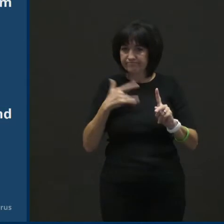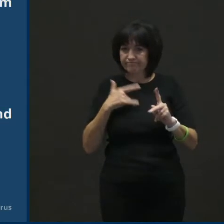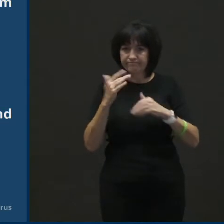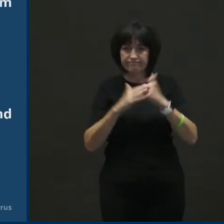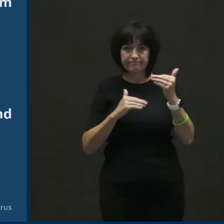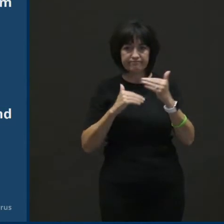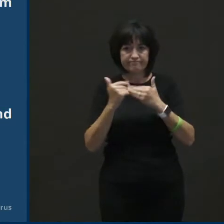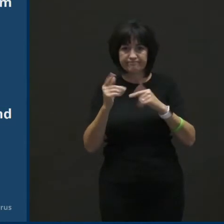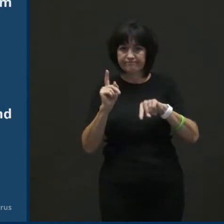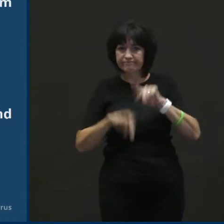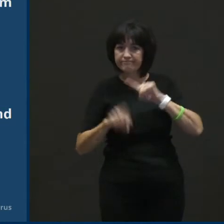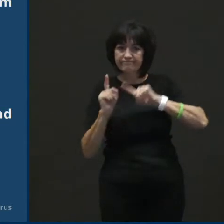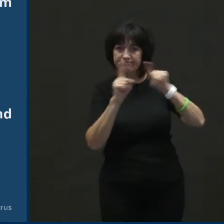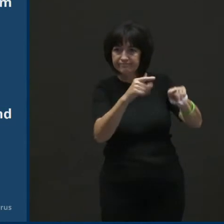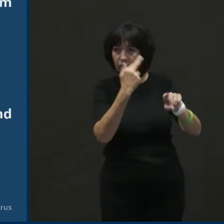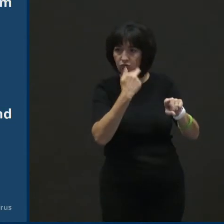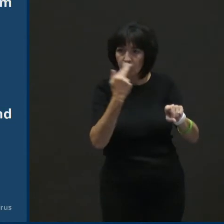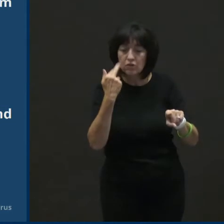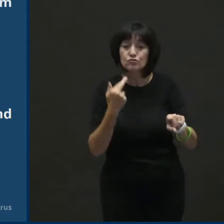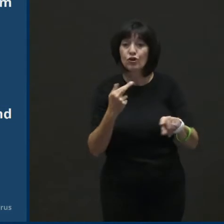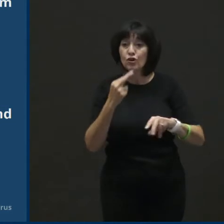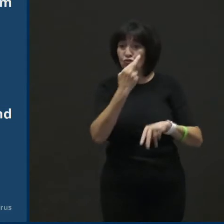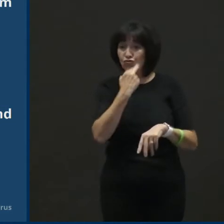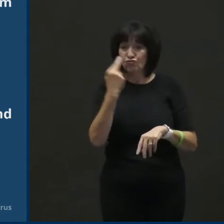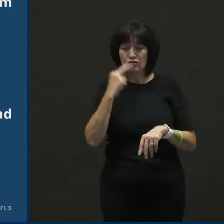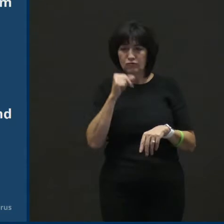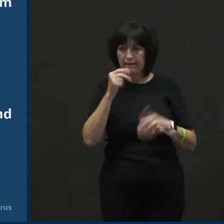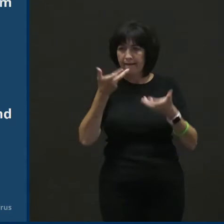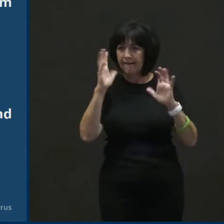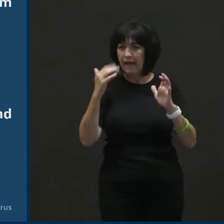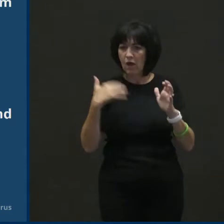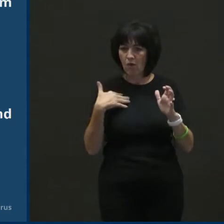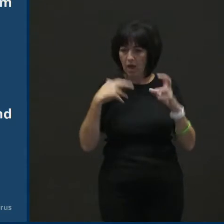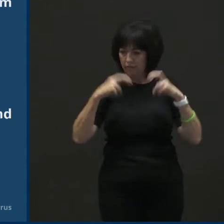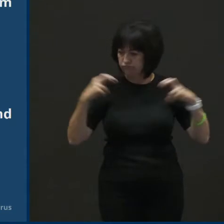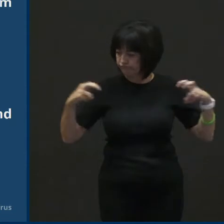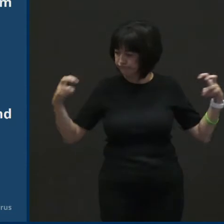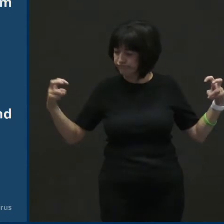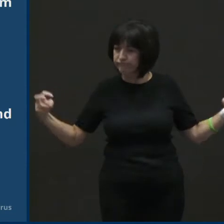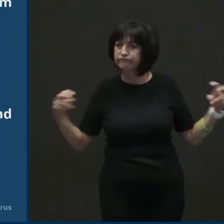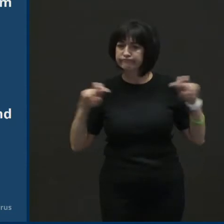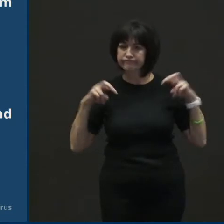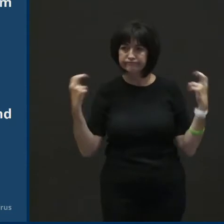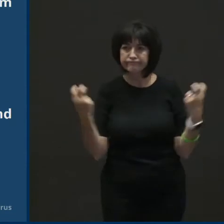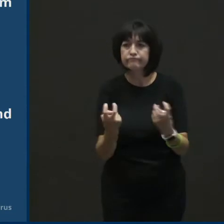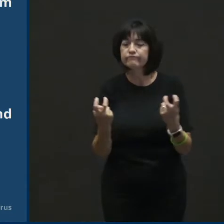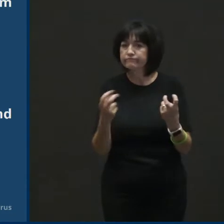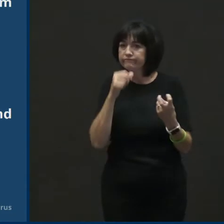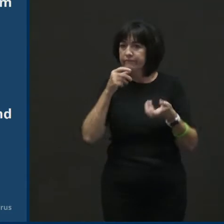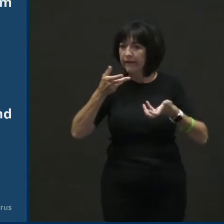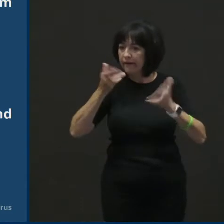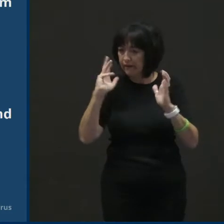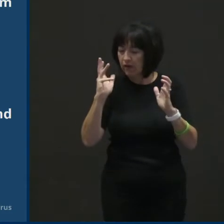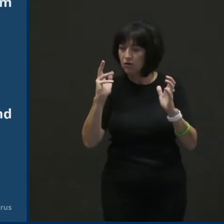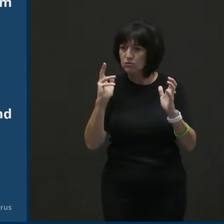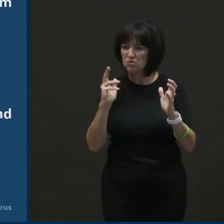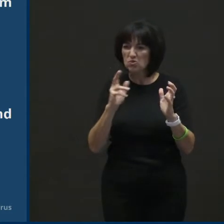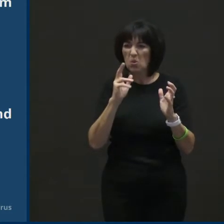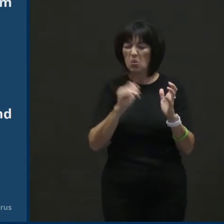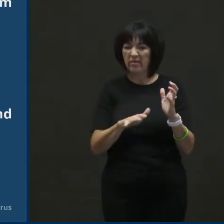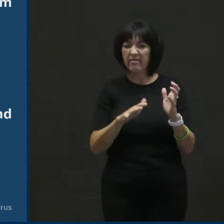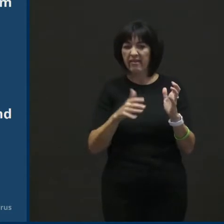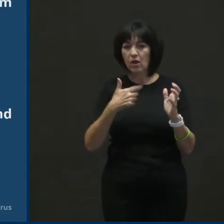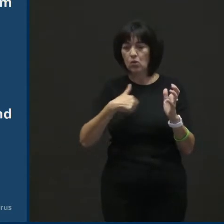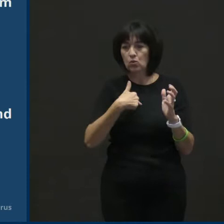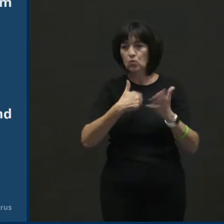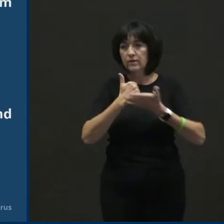state, western Sussex and Kent counties, building on a commitment and a project that we've had going now